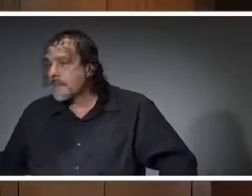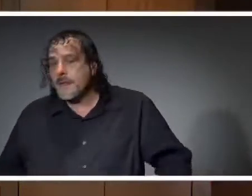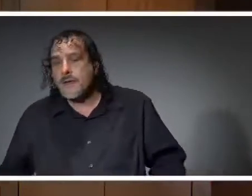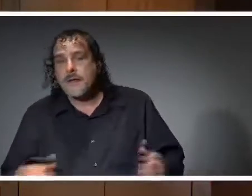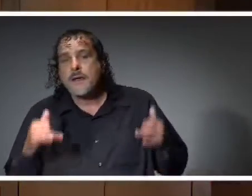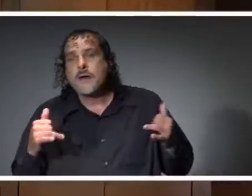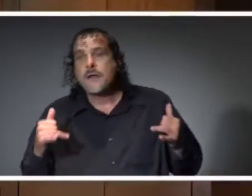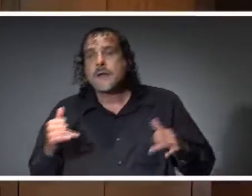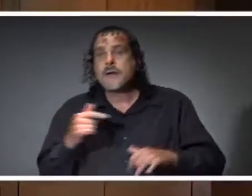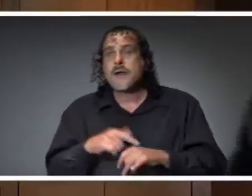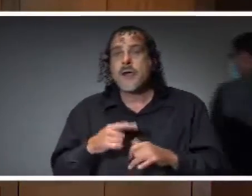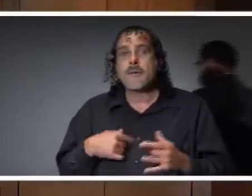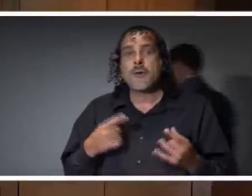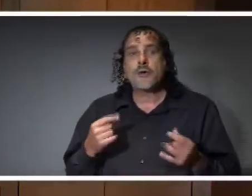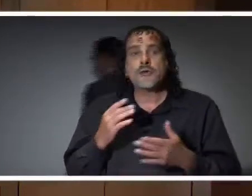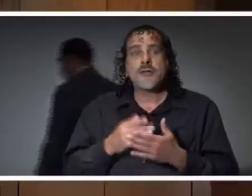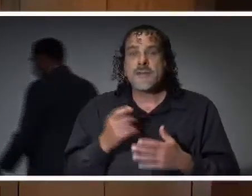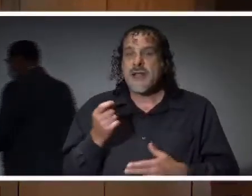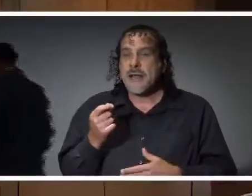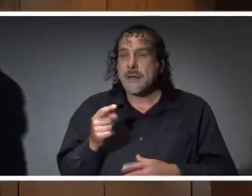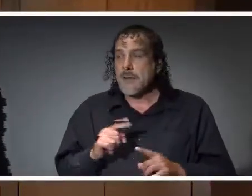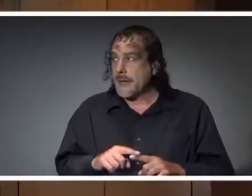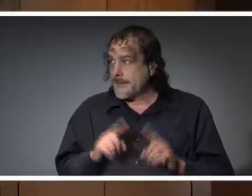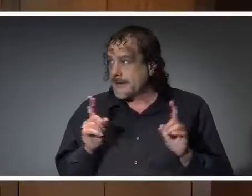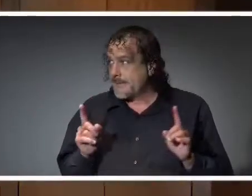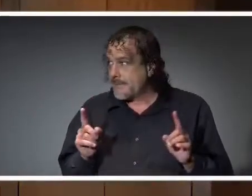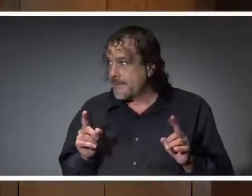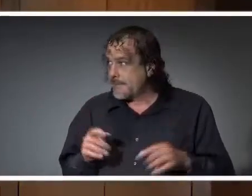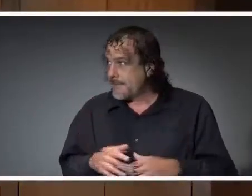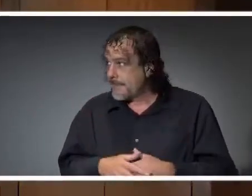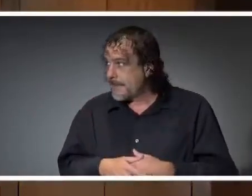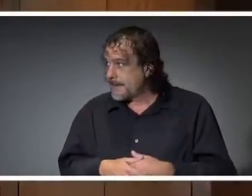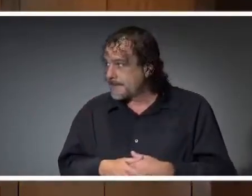A little bit different. I'm going to start with